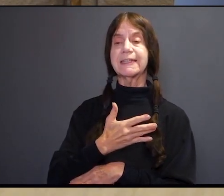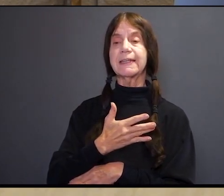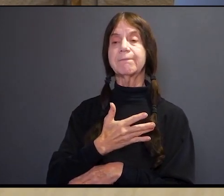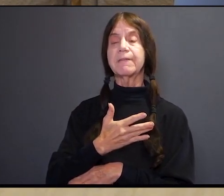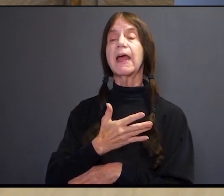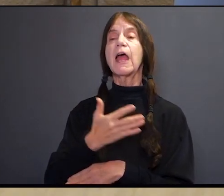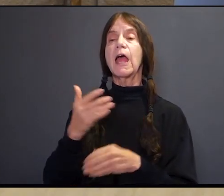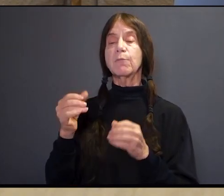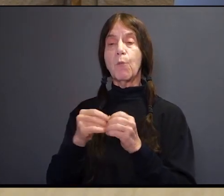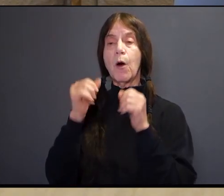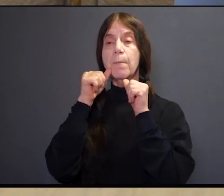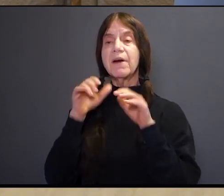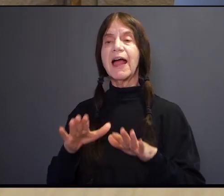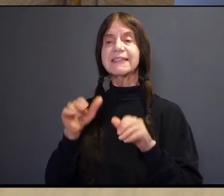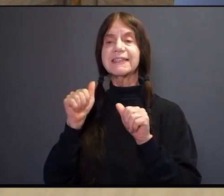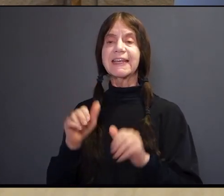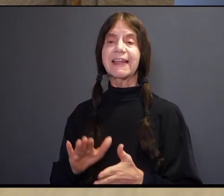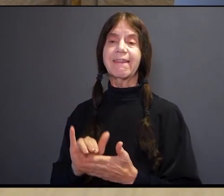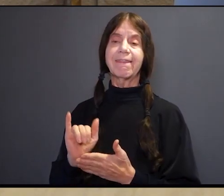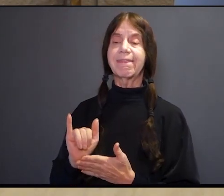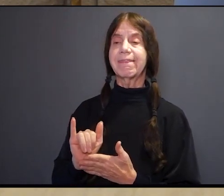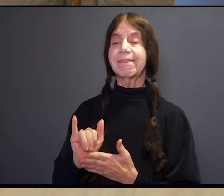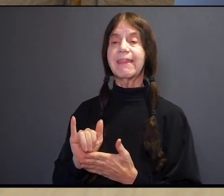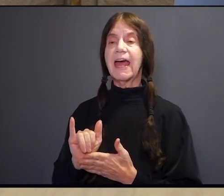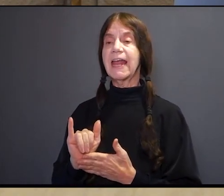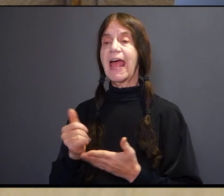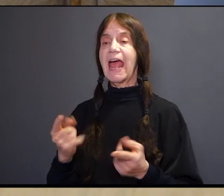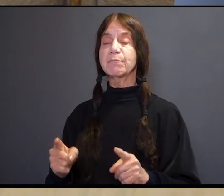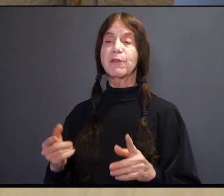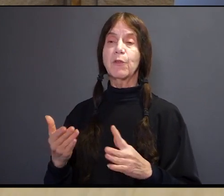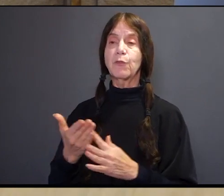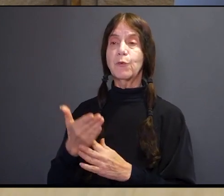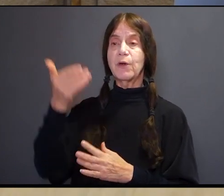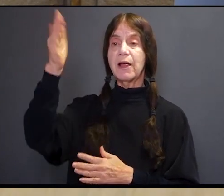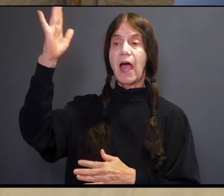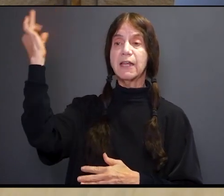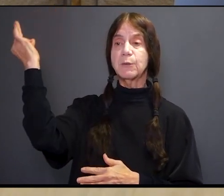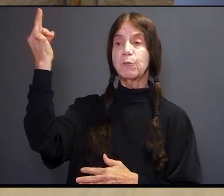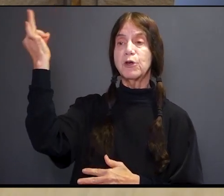more gifts, gifts that come in the preaching of the Word of God,